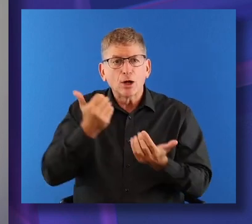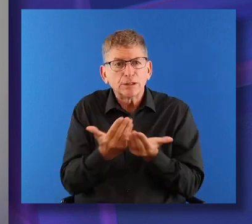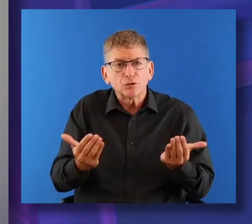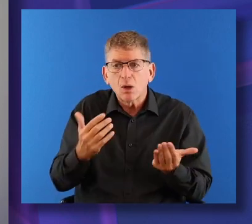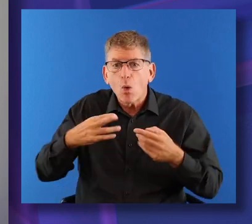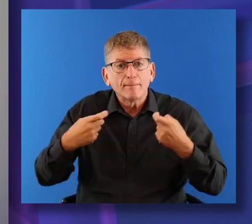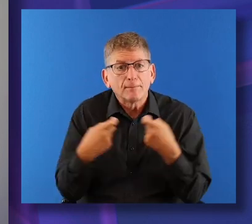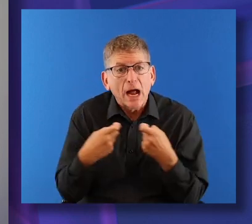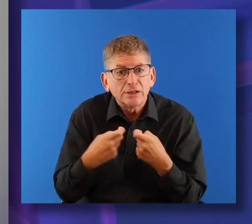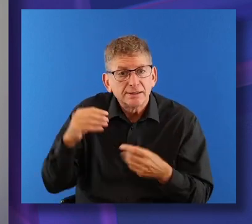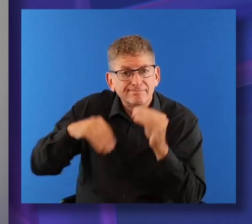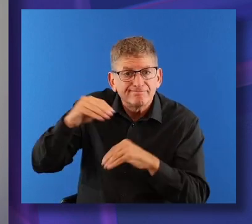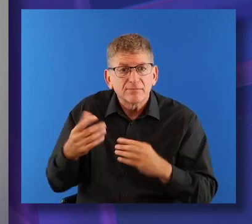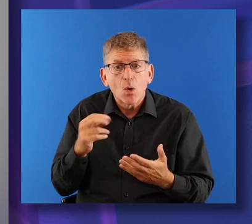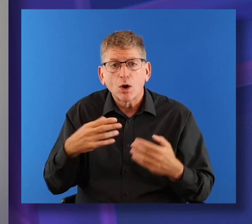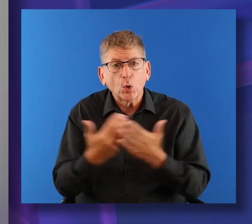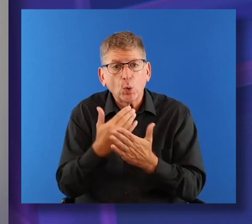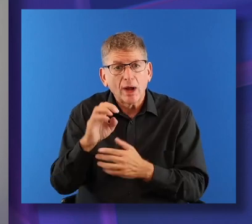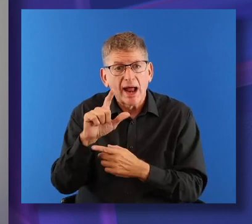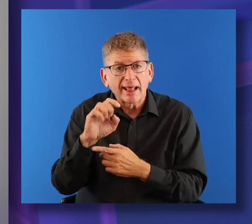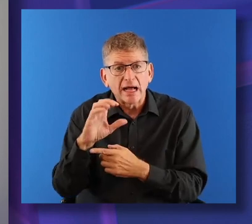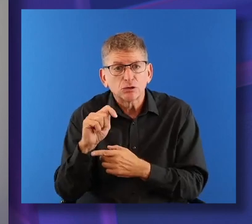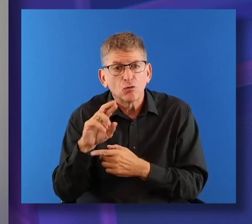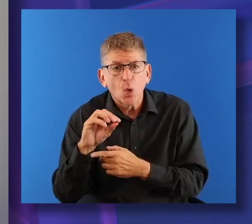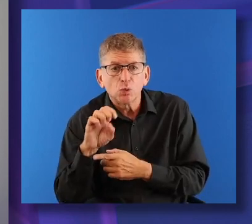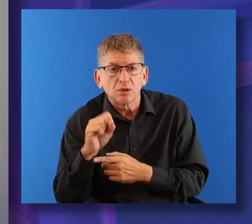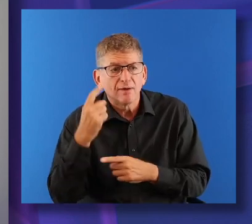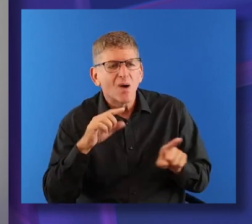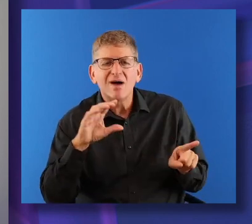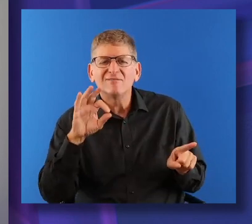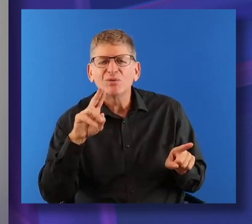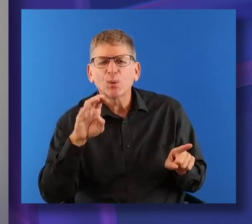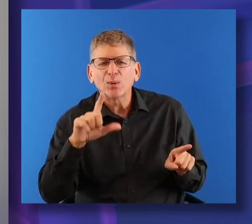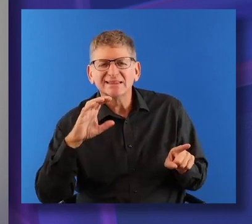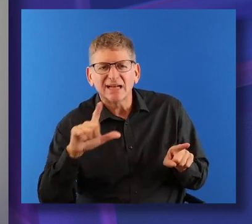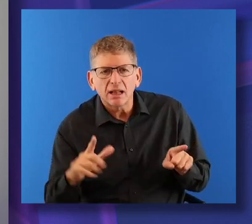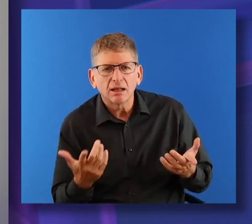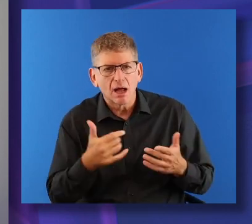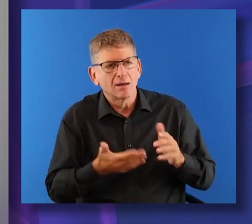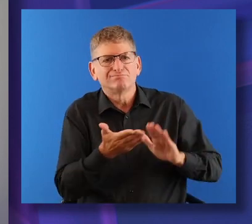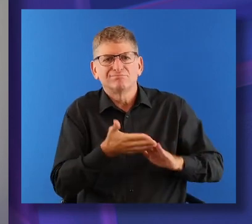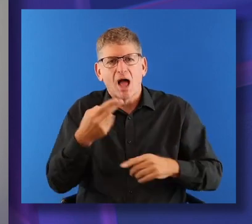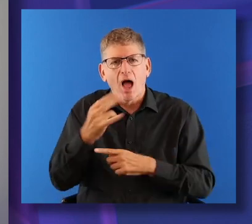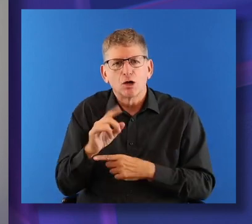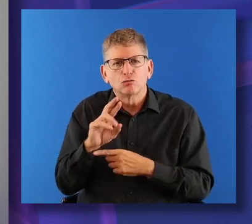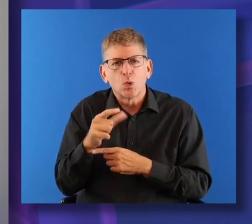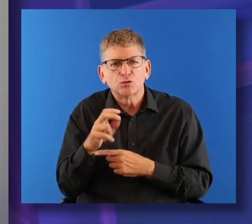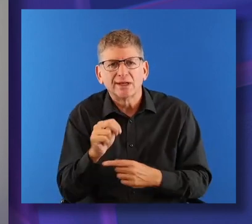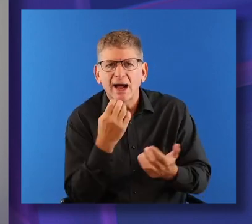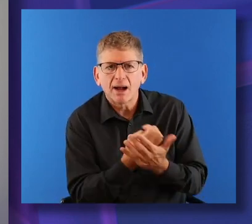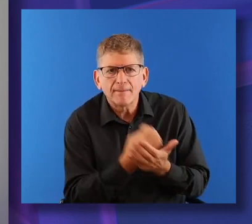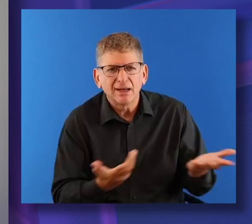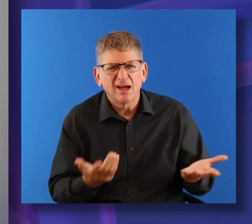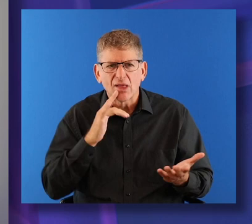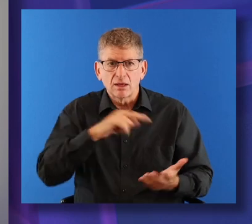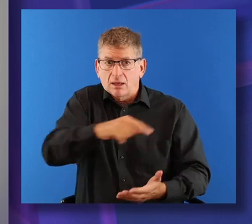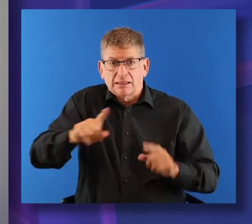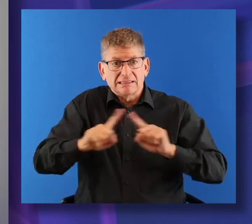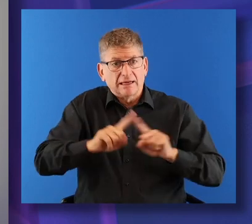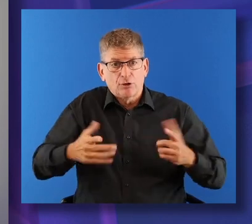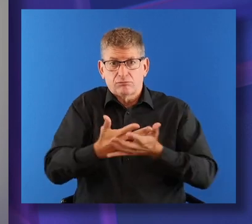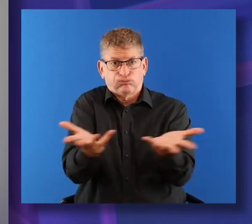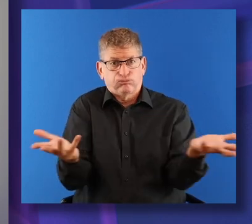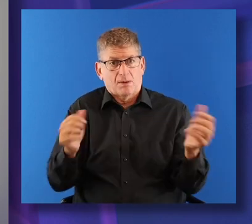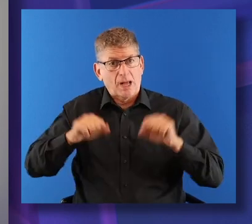applications for this new technology. To tell us more about how machine learning can be used to accelerate the solution of fundamental equations of